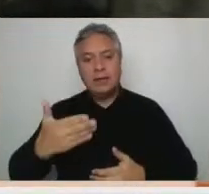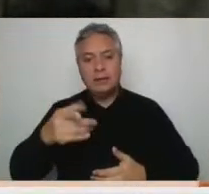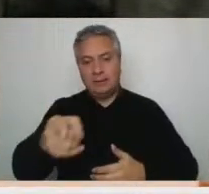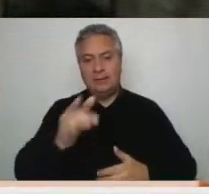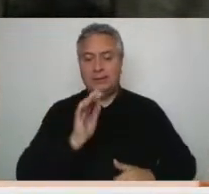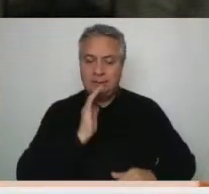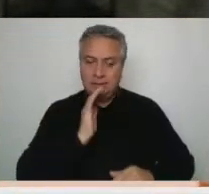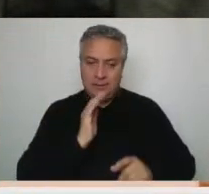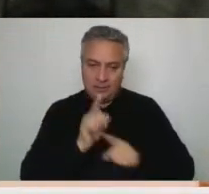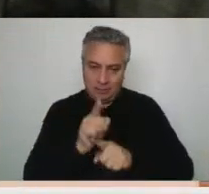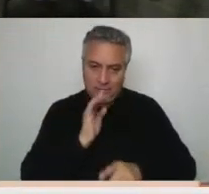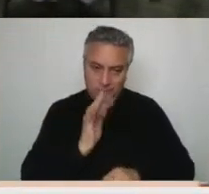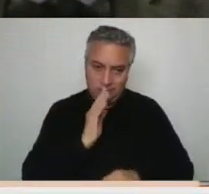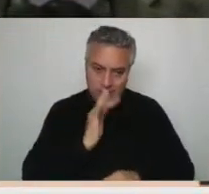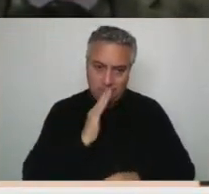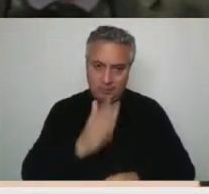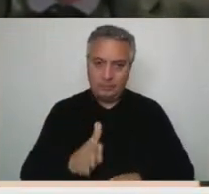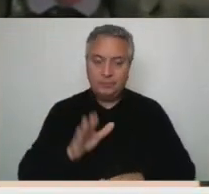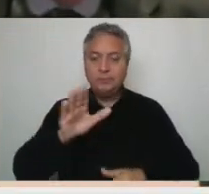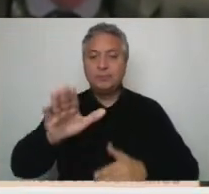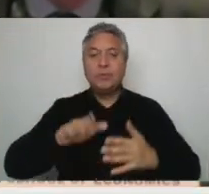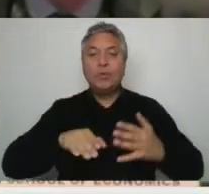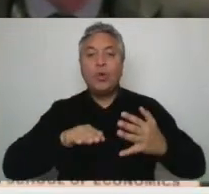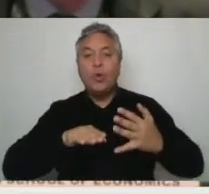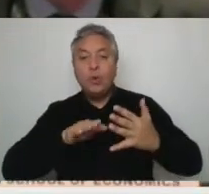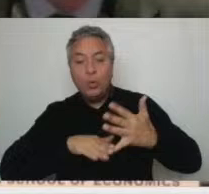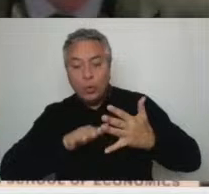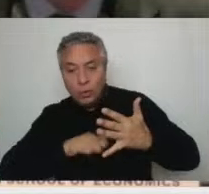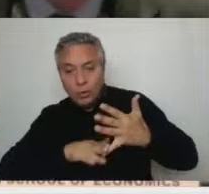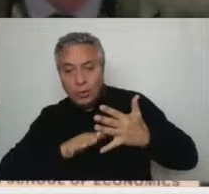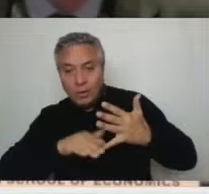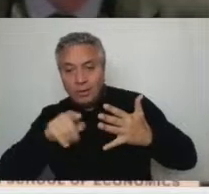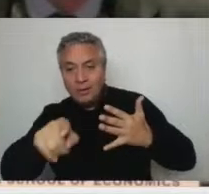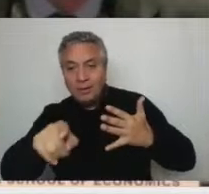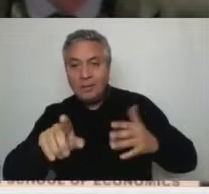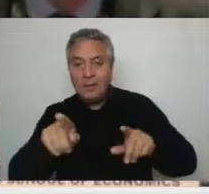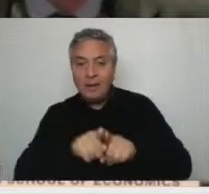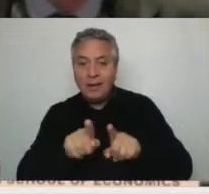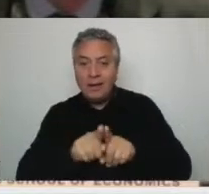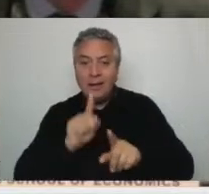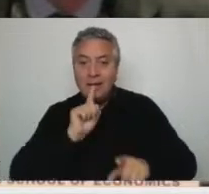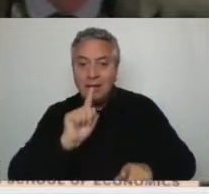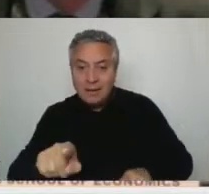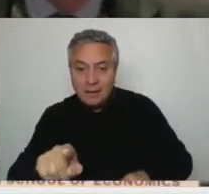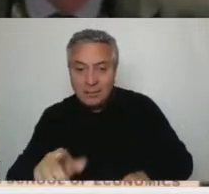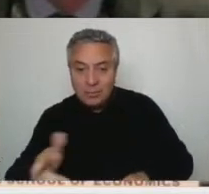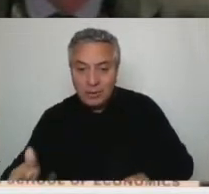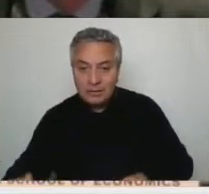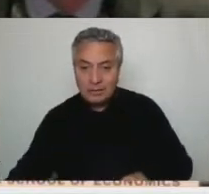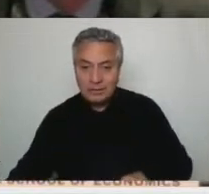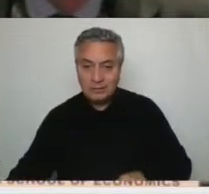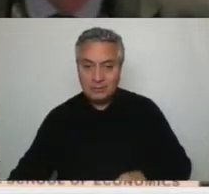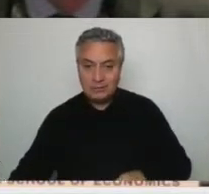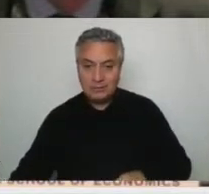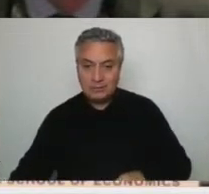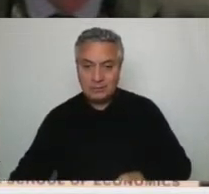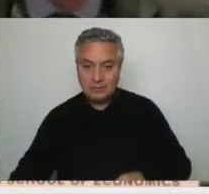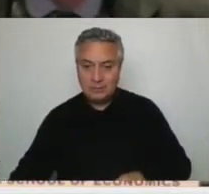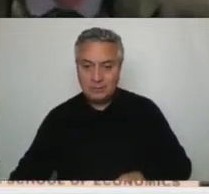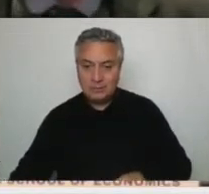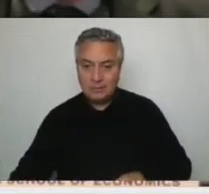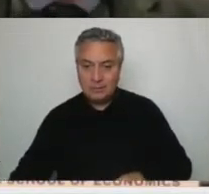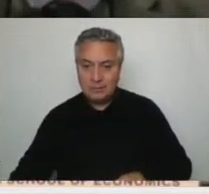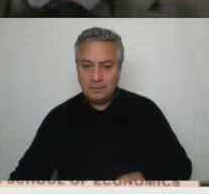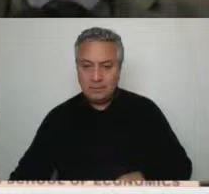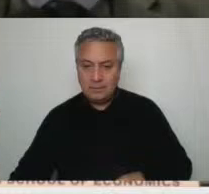answer makes me remember some of the studies that we have been doing here in Latin